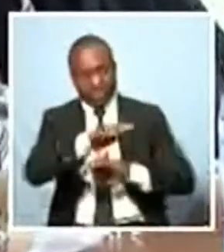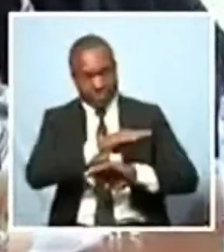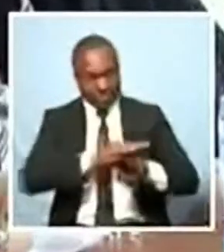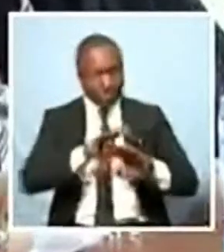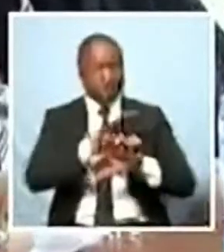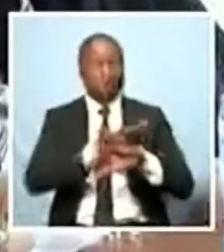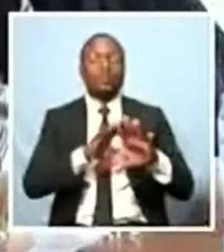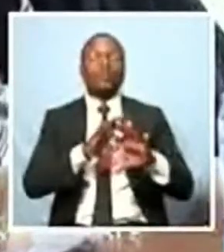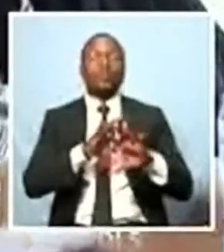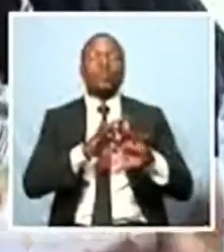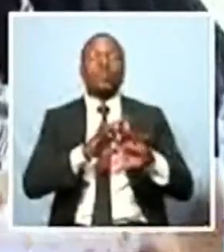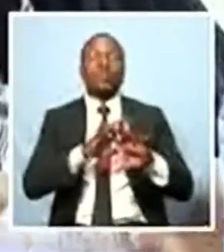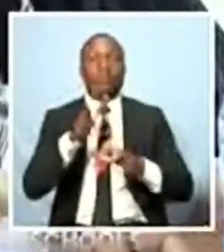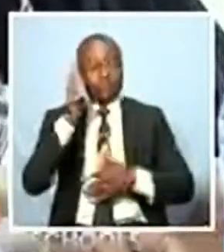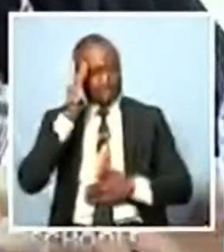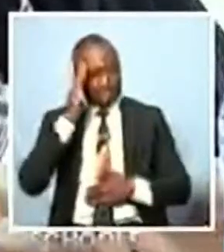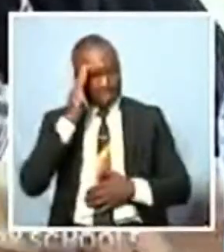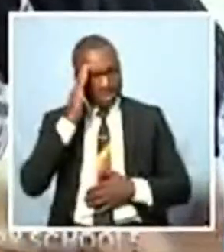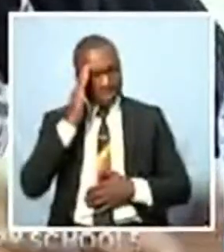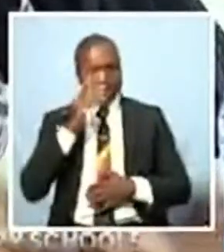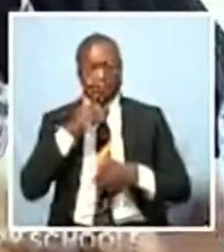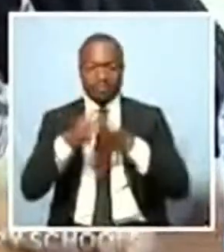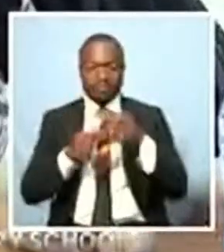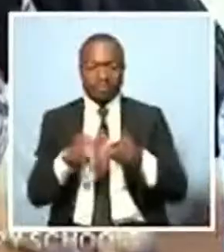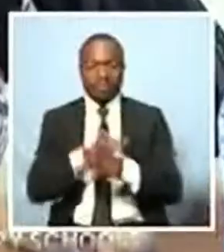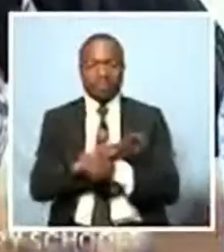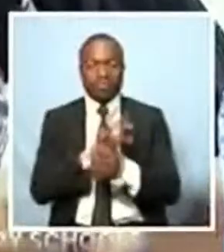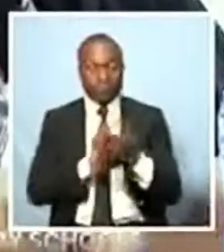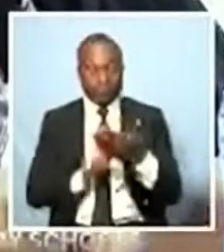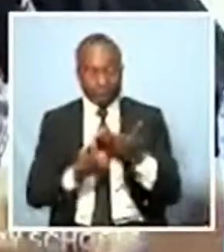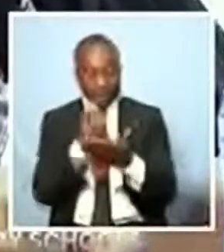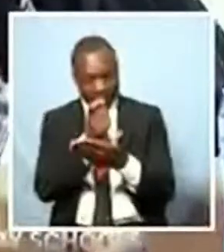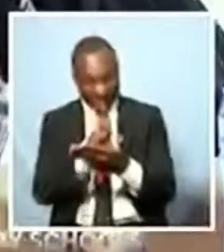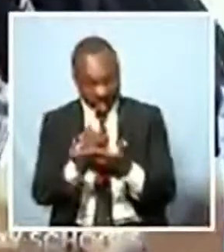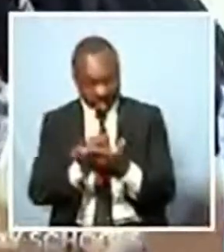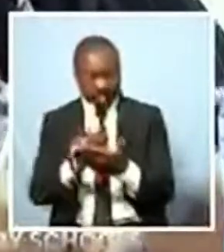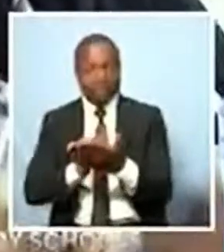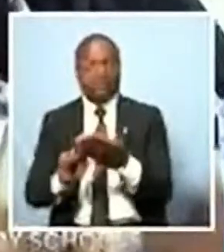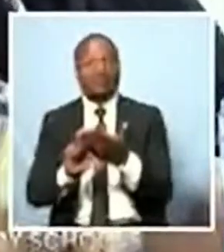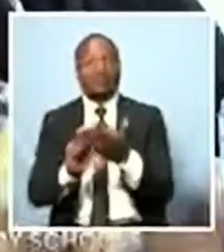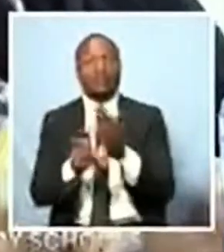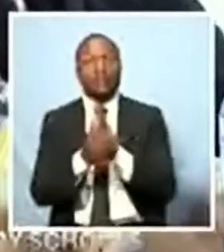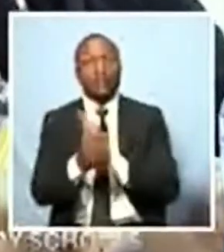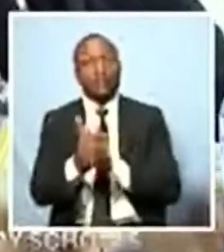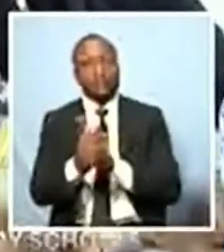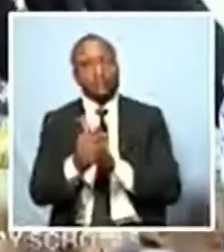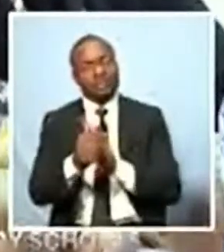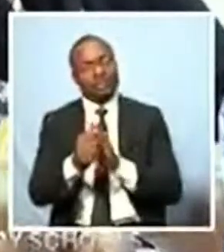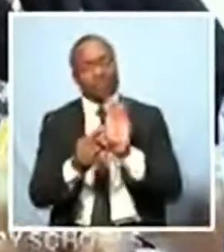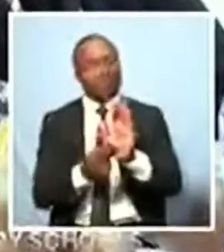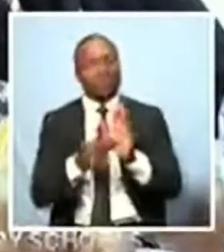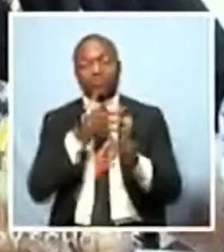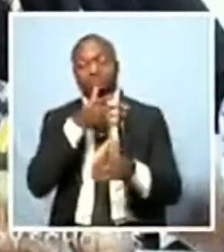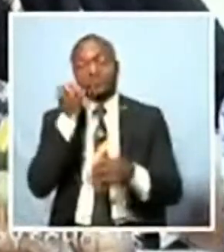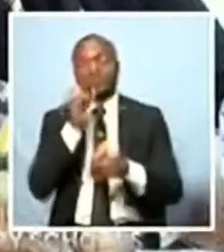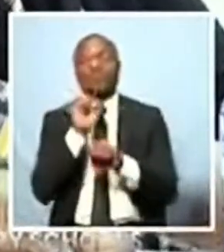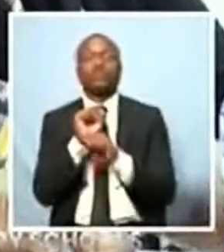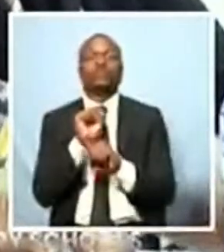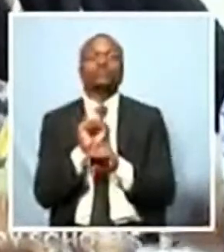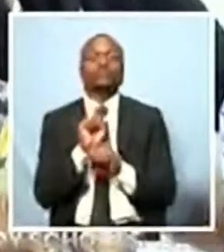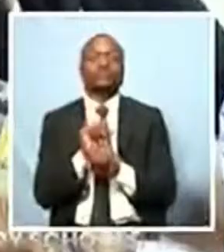to fluent and meaningful reading. Writing skills showed slightly better performance,